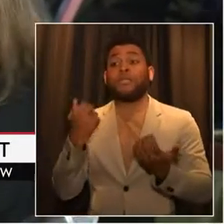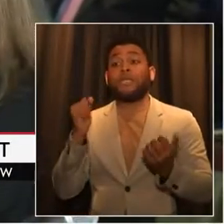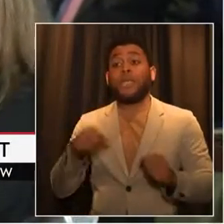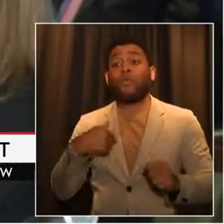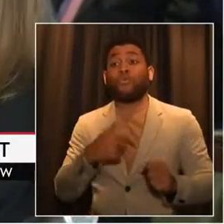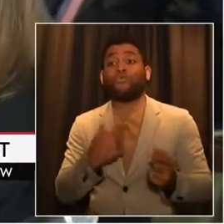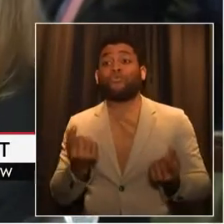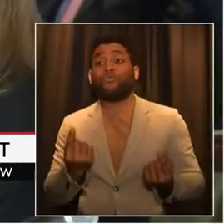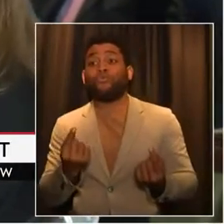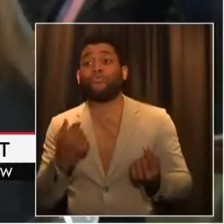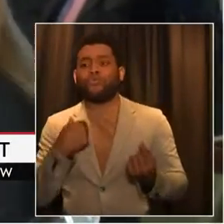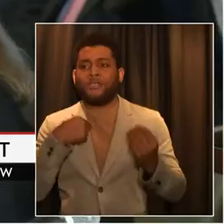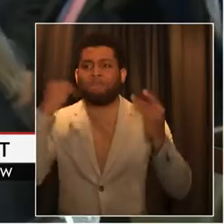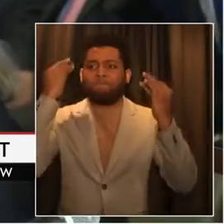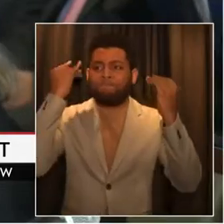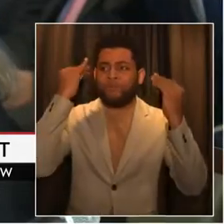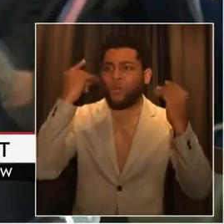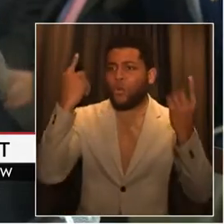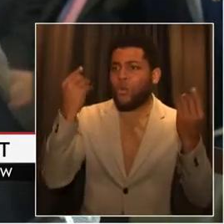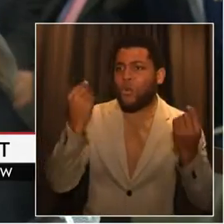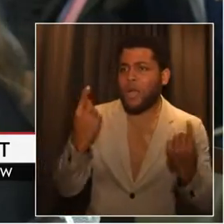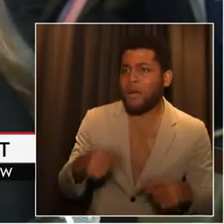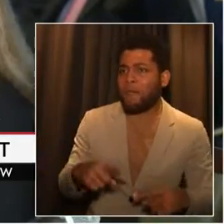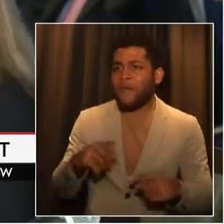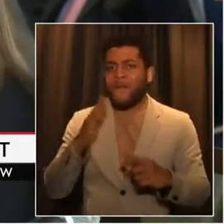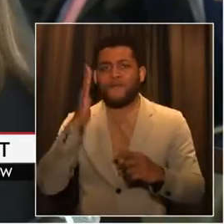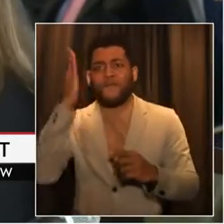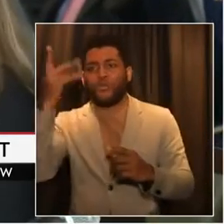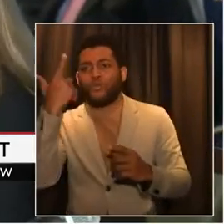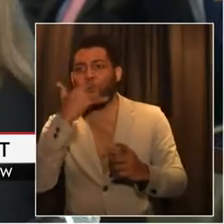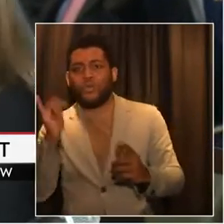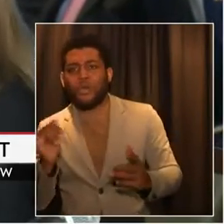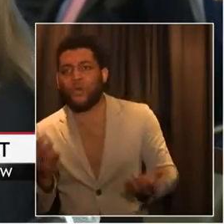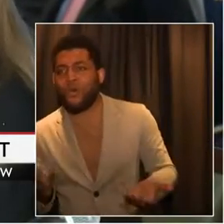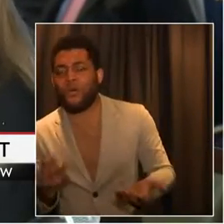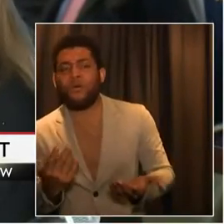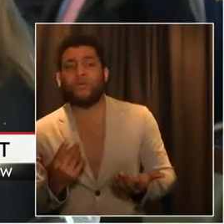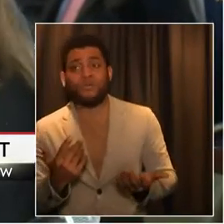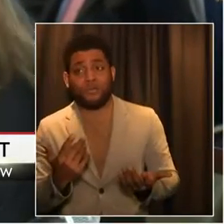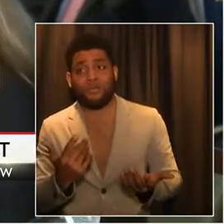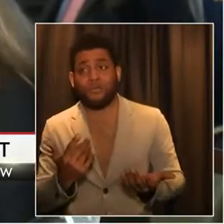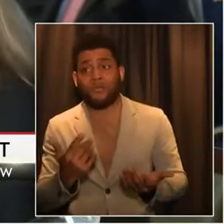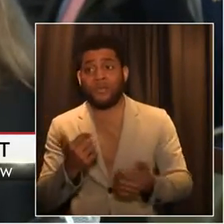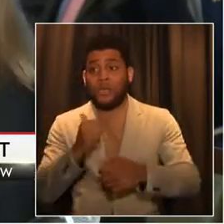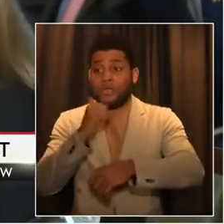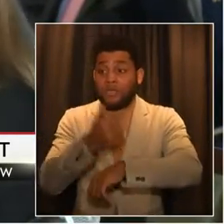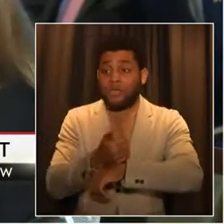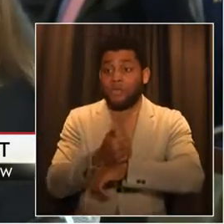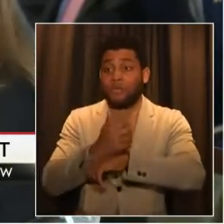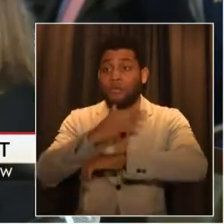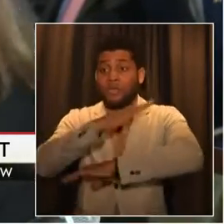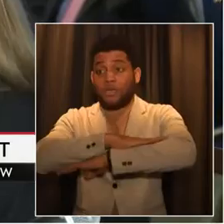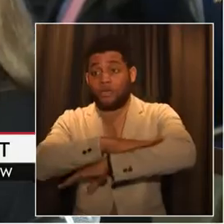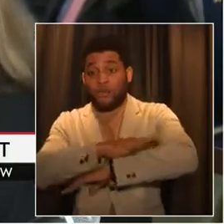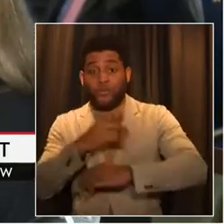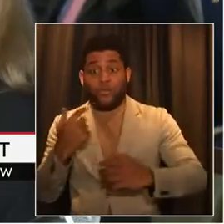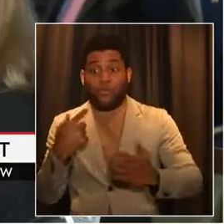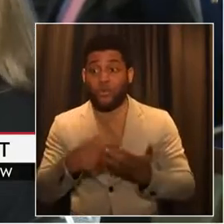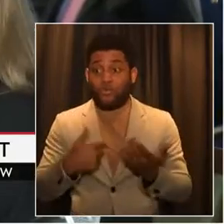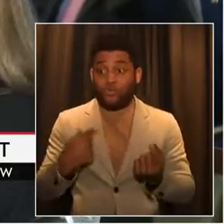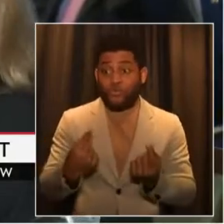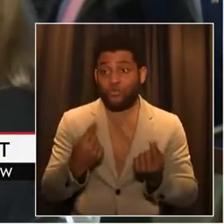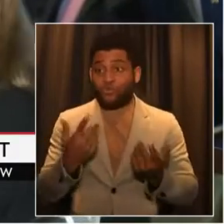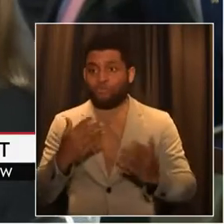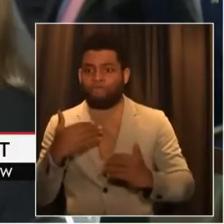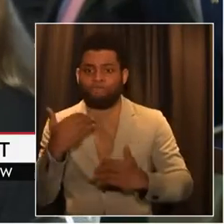happening? What's changing? What will the future of the city look like? So in setting the table and doing these roundtables, that's absolutely